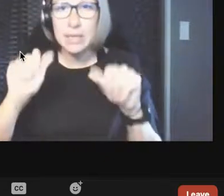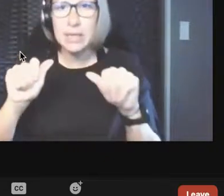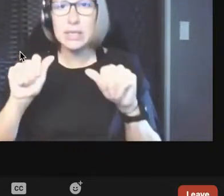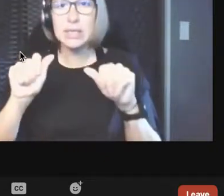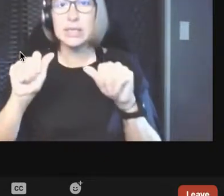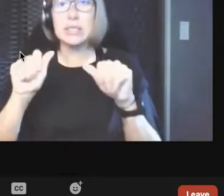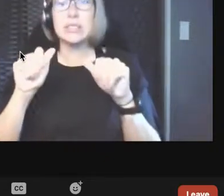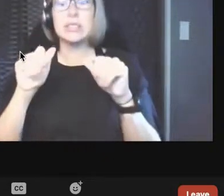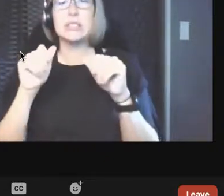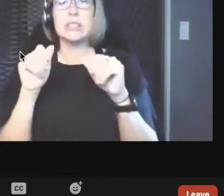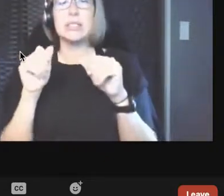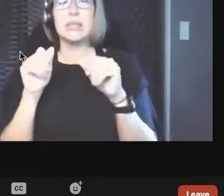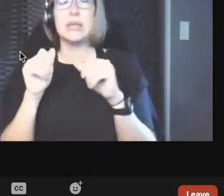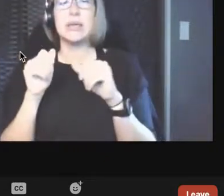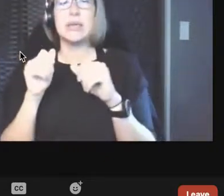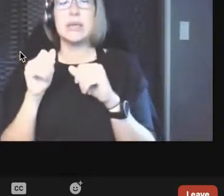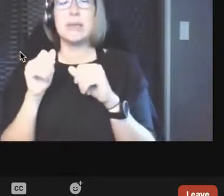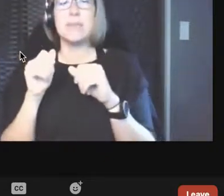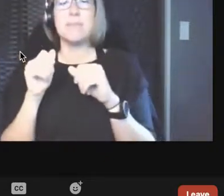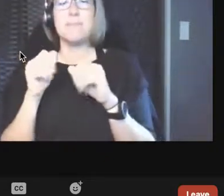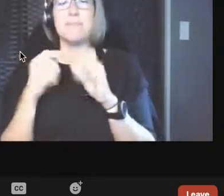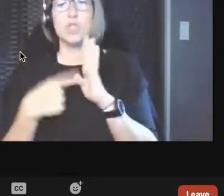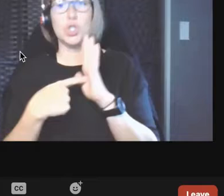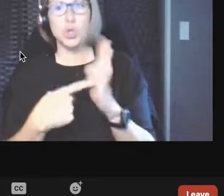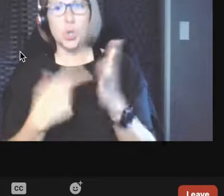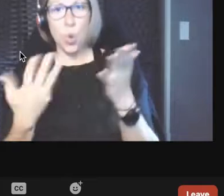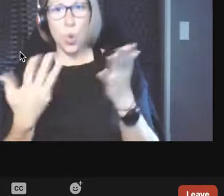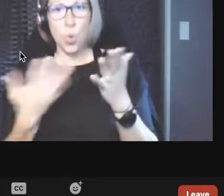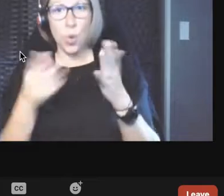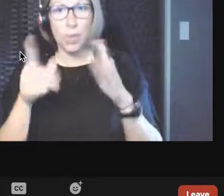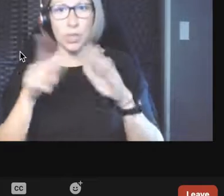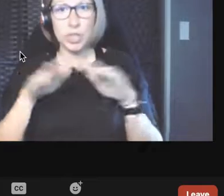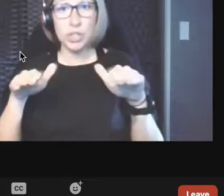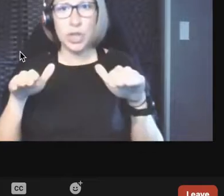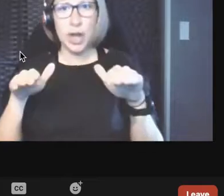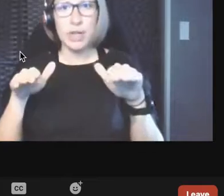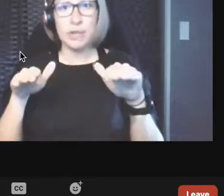show what this child's able to